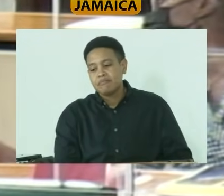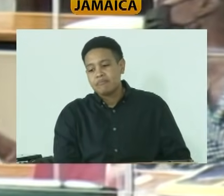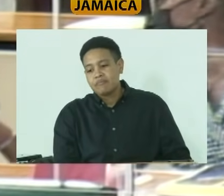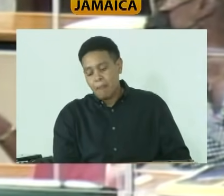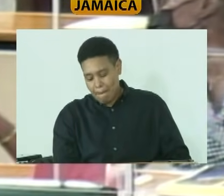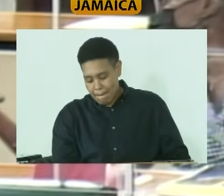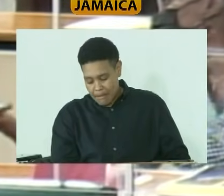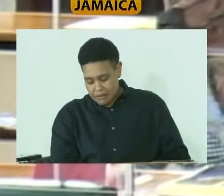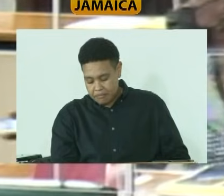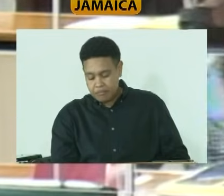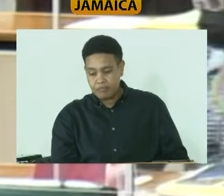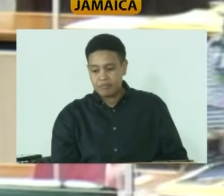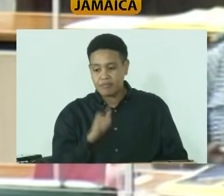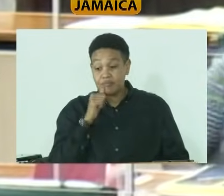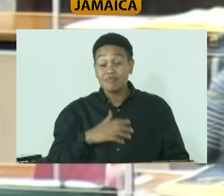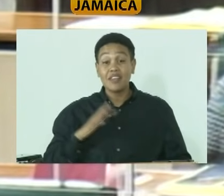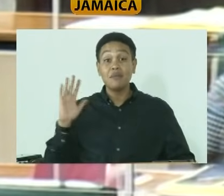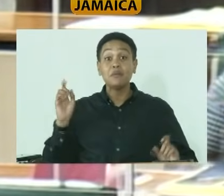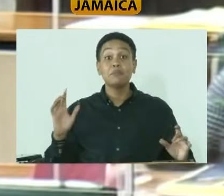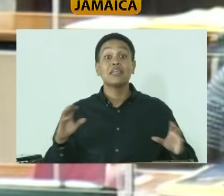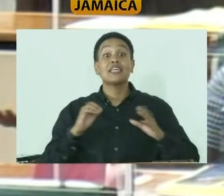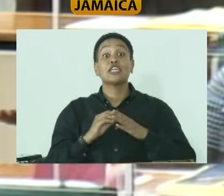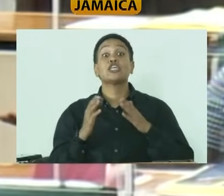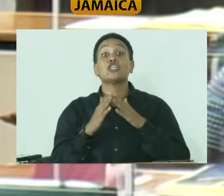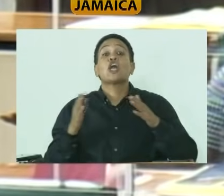Madam Speaker, in general,